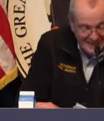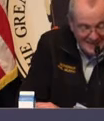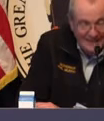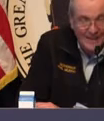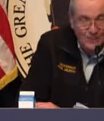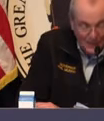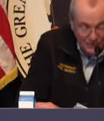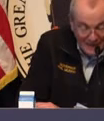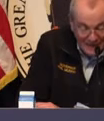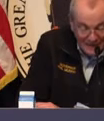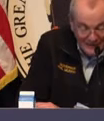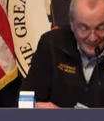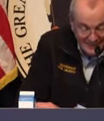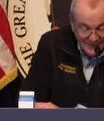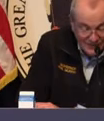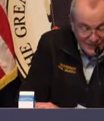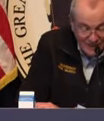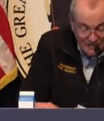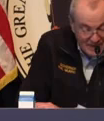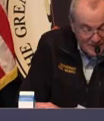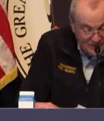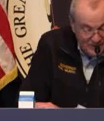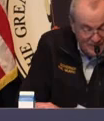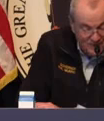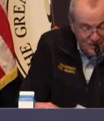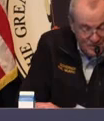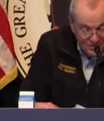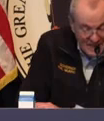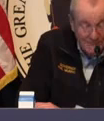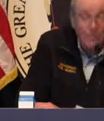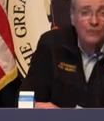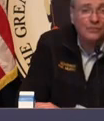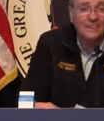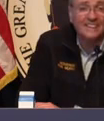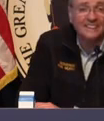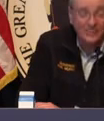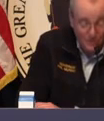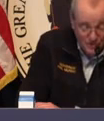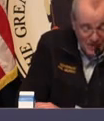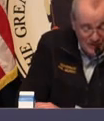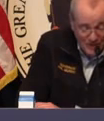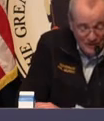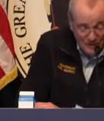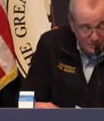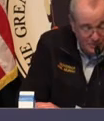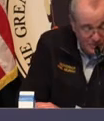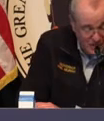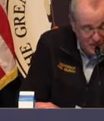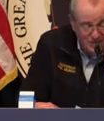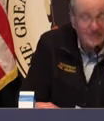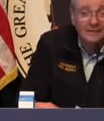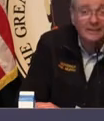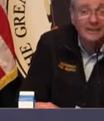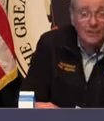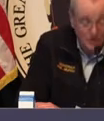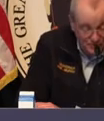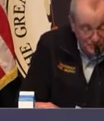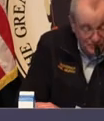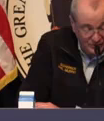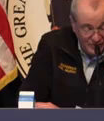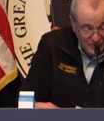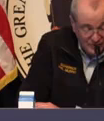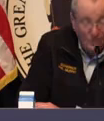Colonel Pat Callahan with Rowdy as he stopped by the family farm to thank him personally for his generosity and appreciation of